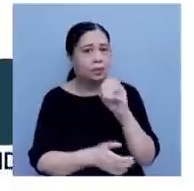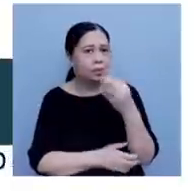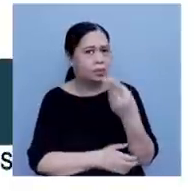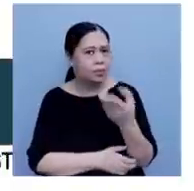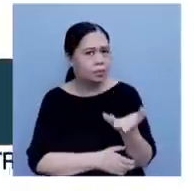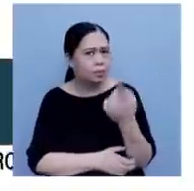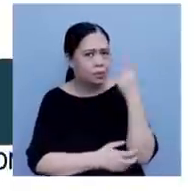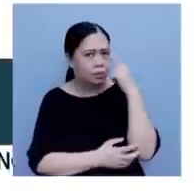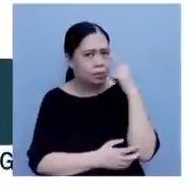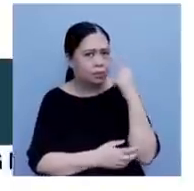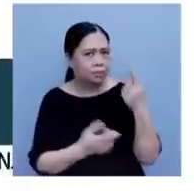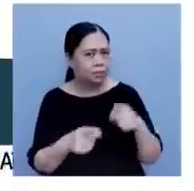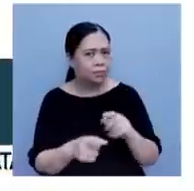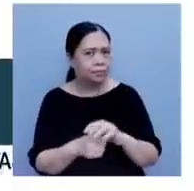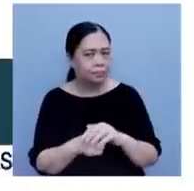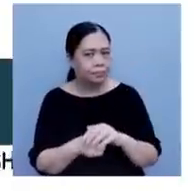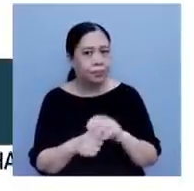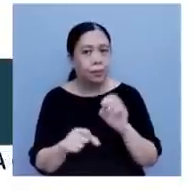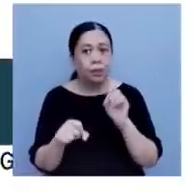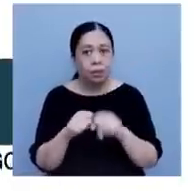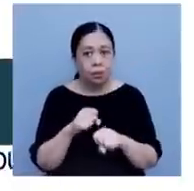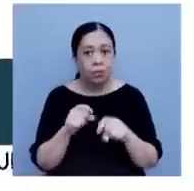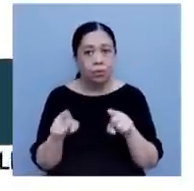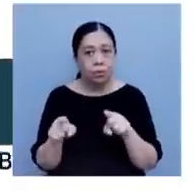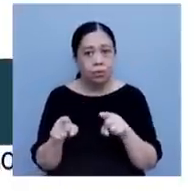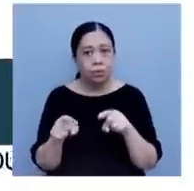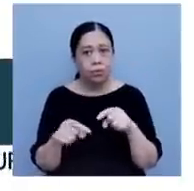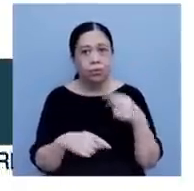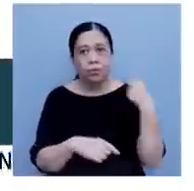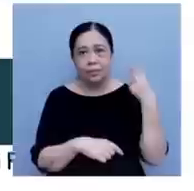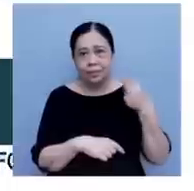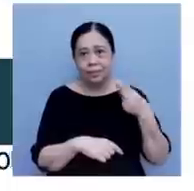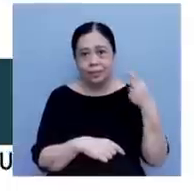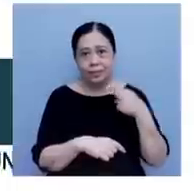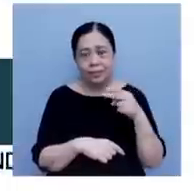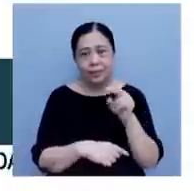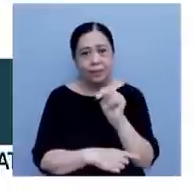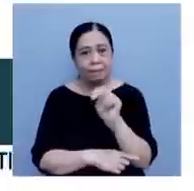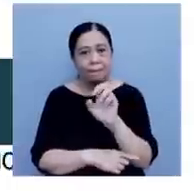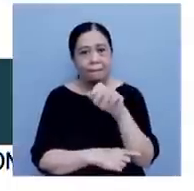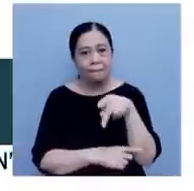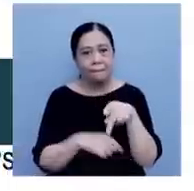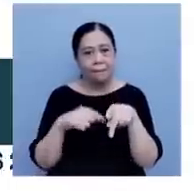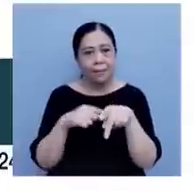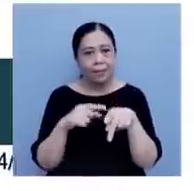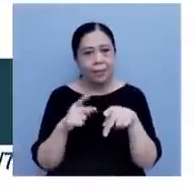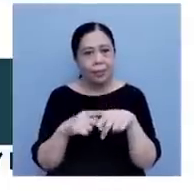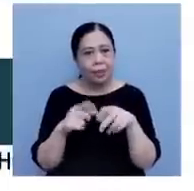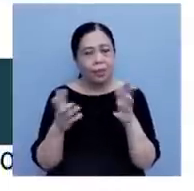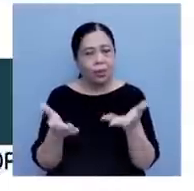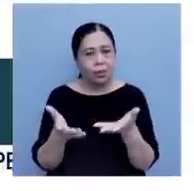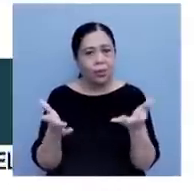Congresswoman? Yes, so historically, Carmina, the NEP is of the